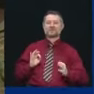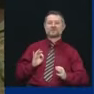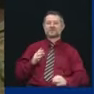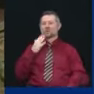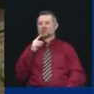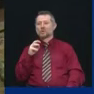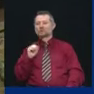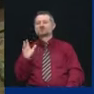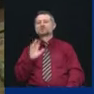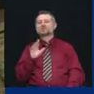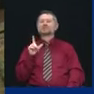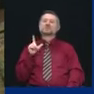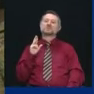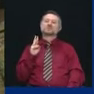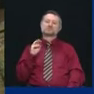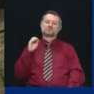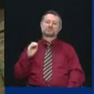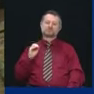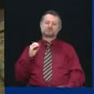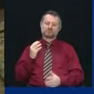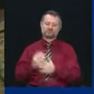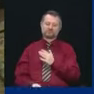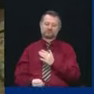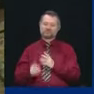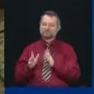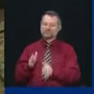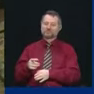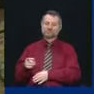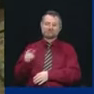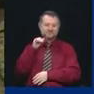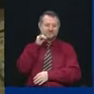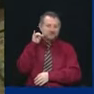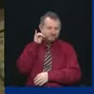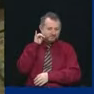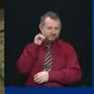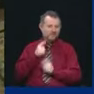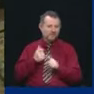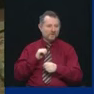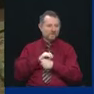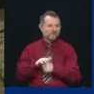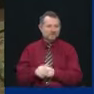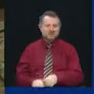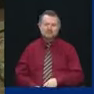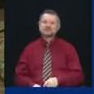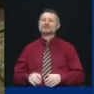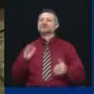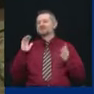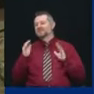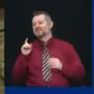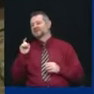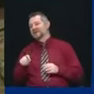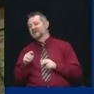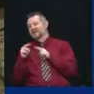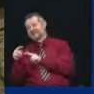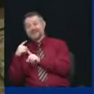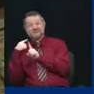people died yesterday from COVID. So there's a nuance to the message. We're